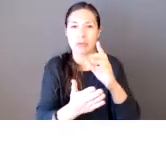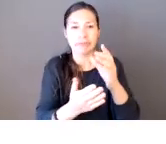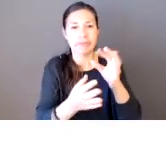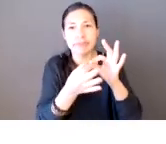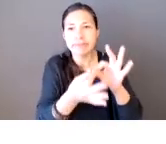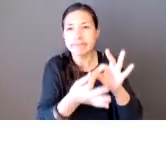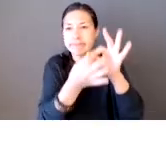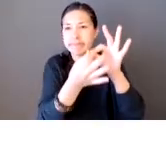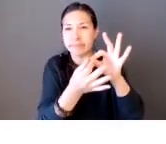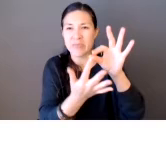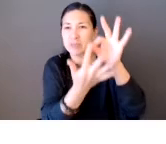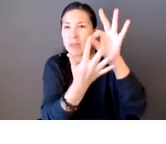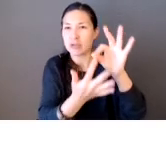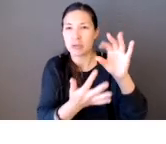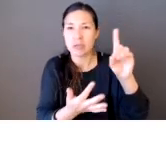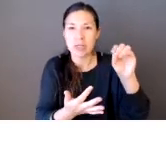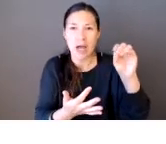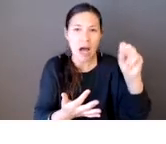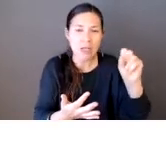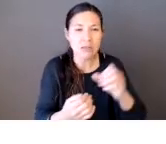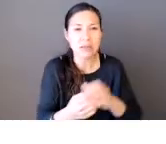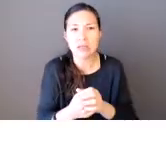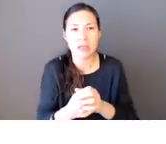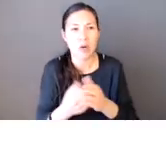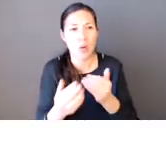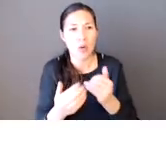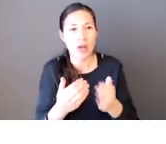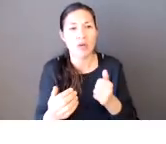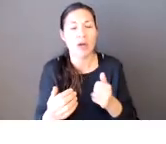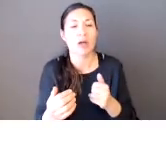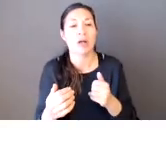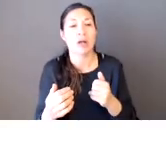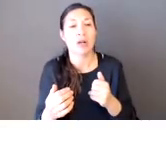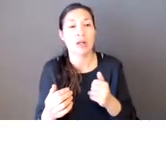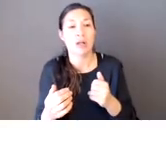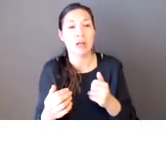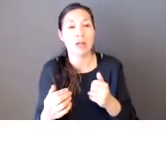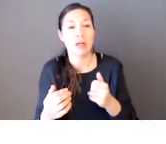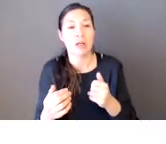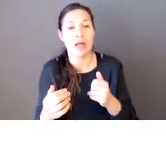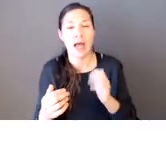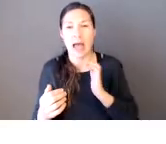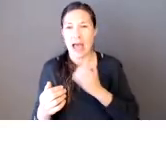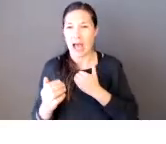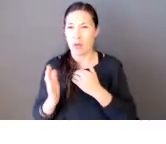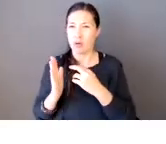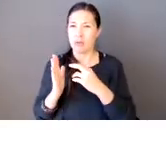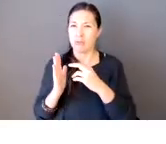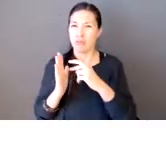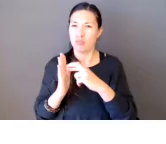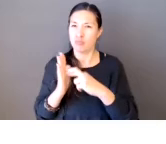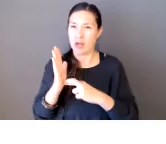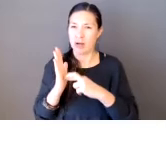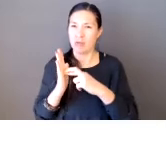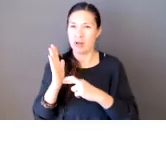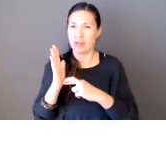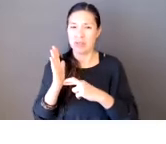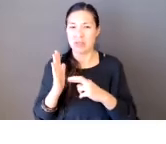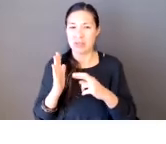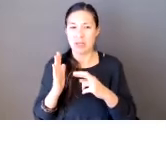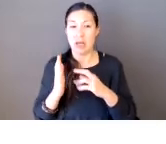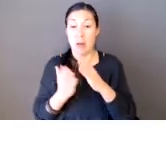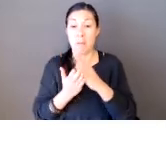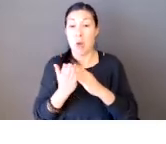our parts of doing an investigation that are outlined in the regulations had to change or